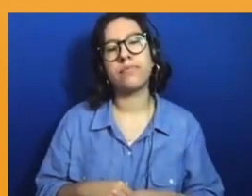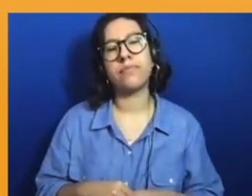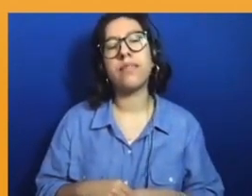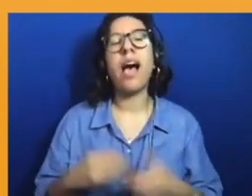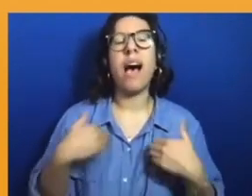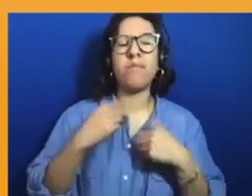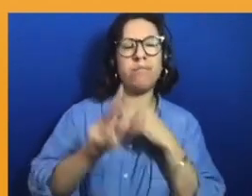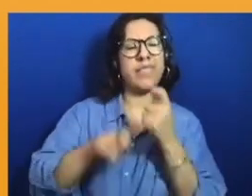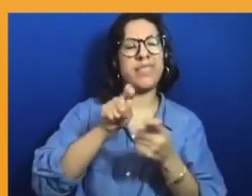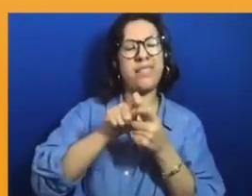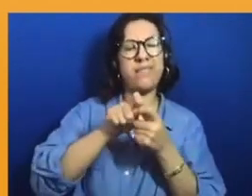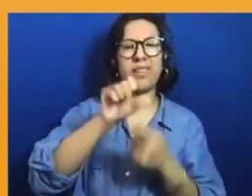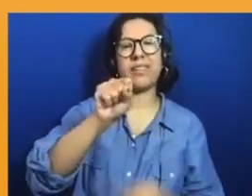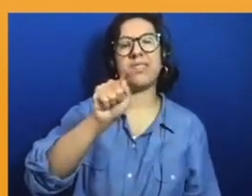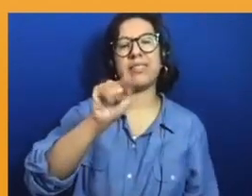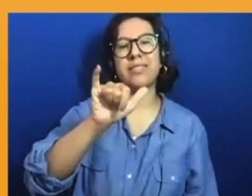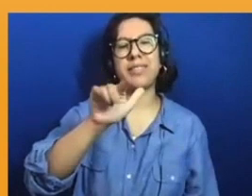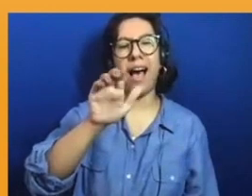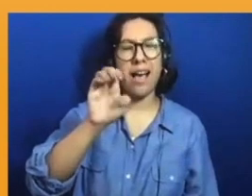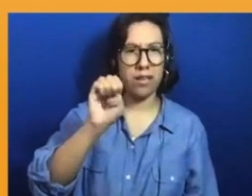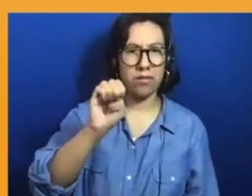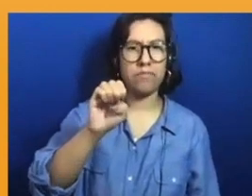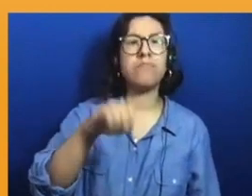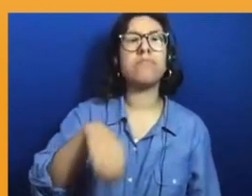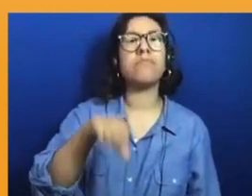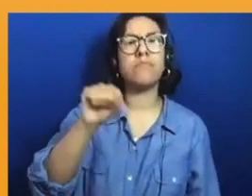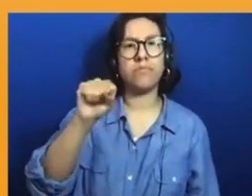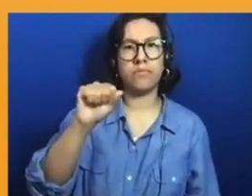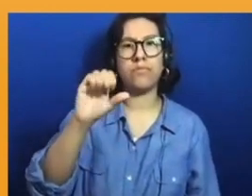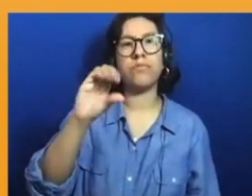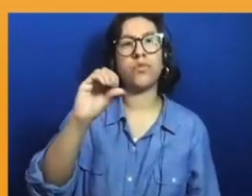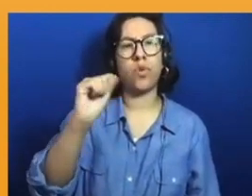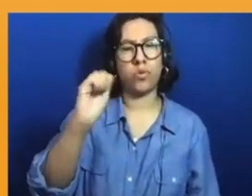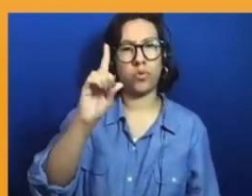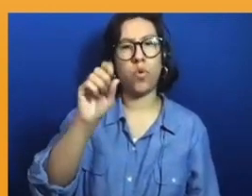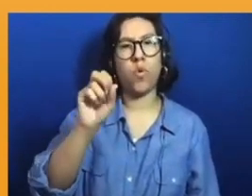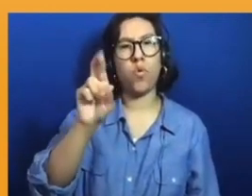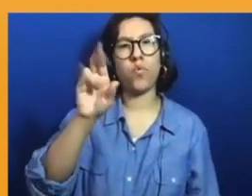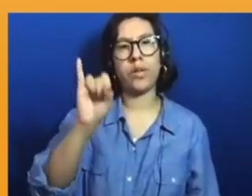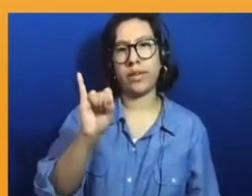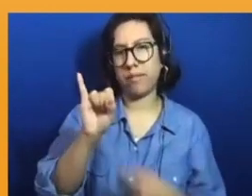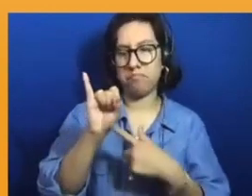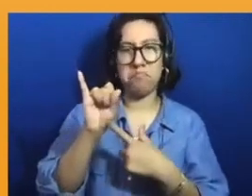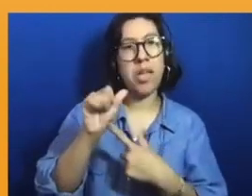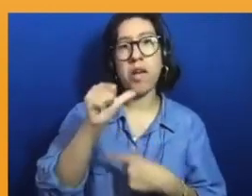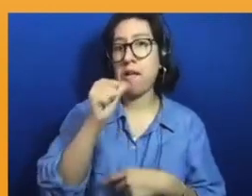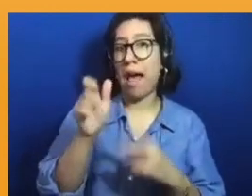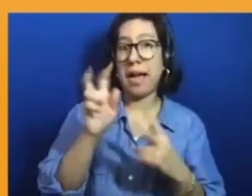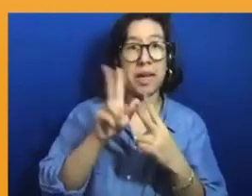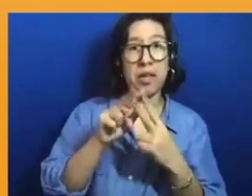style called the suodori, which means you are not either.